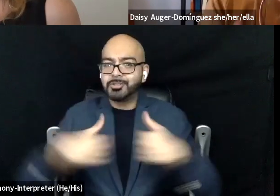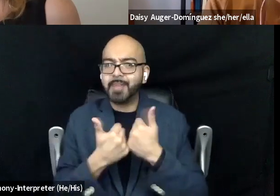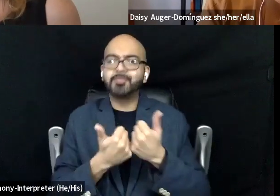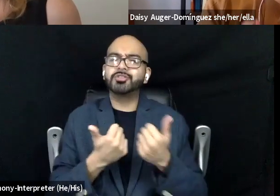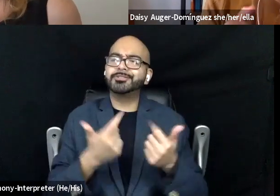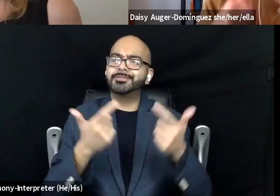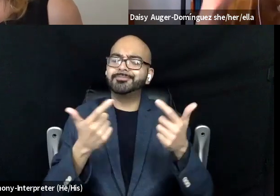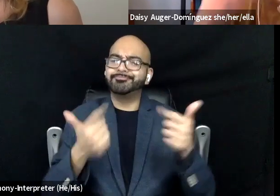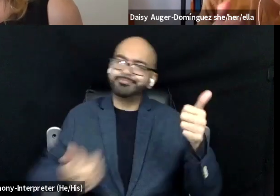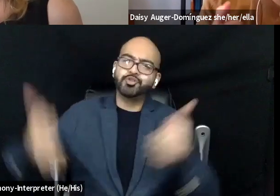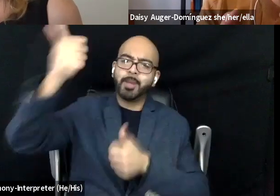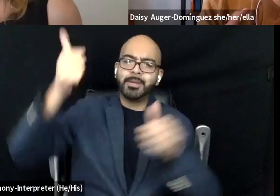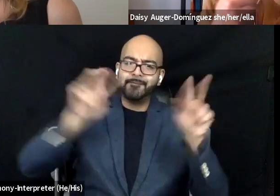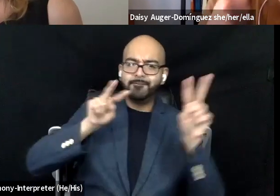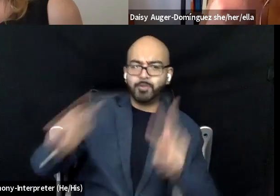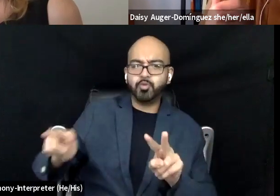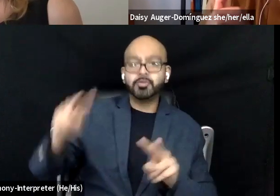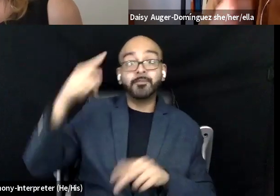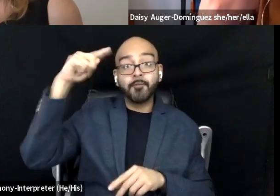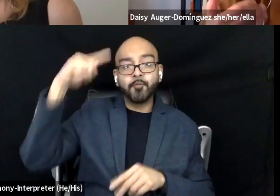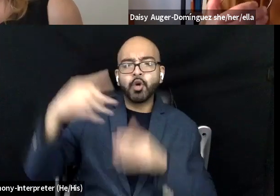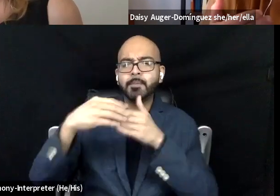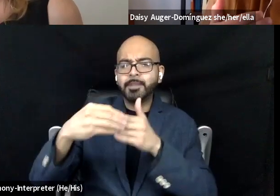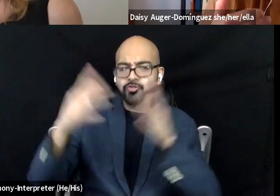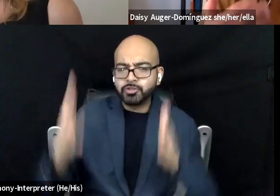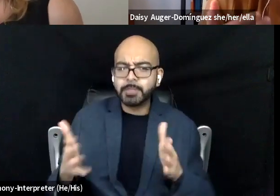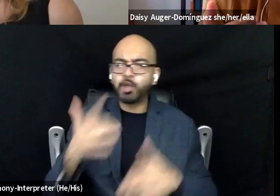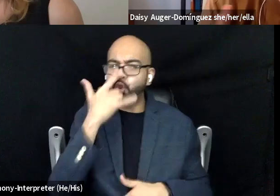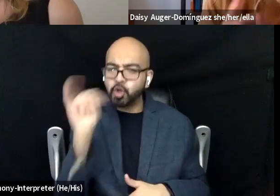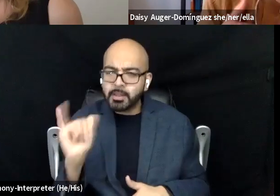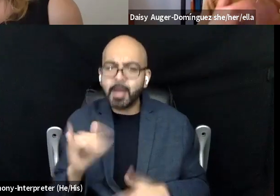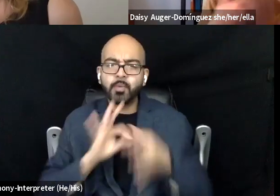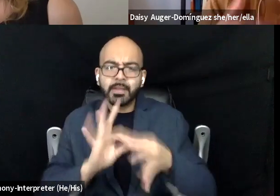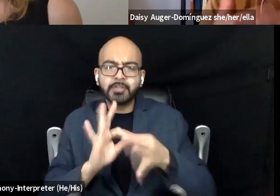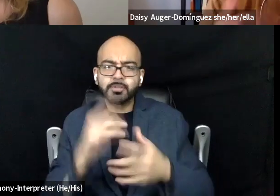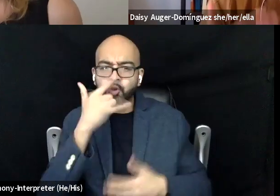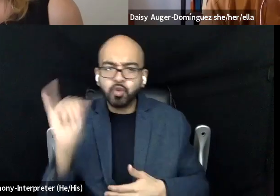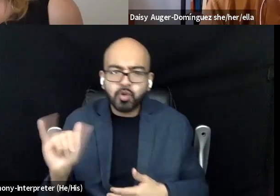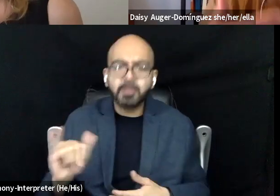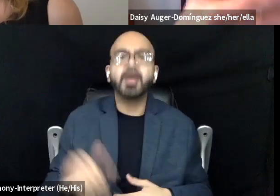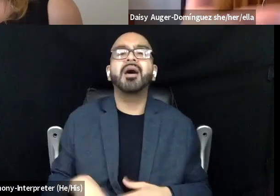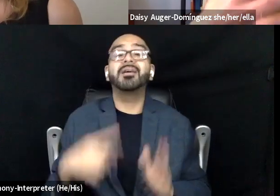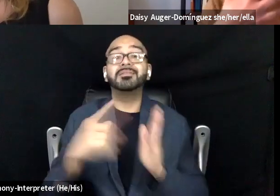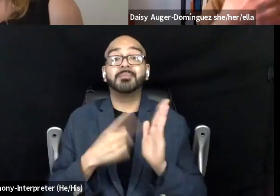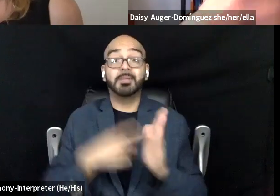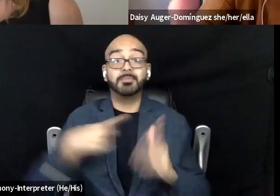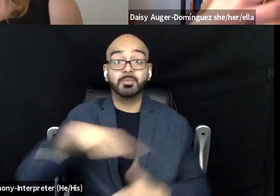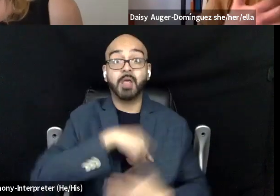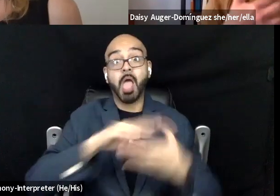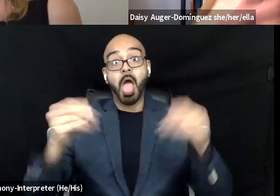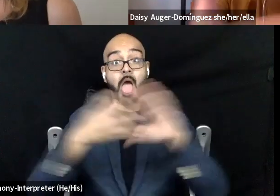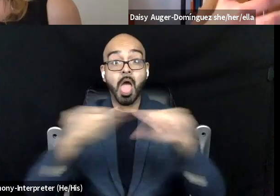could look like and what relationships could look like, or even what difference feels like. Sometimes when we share stories, we